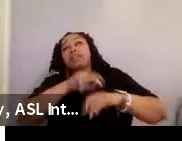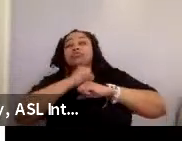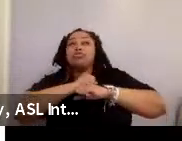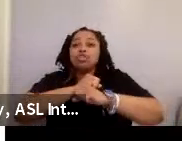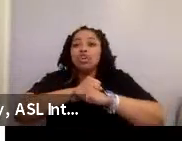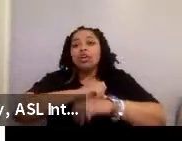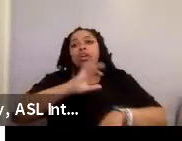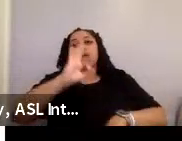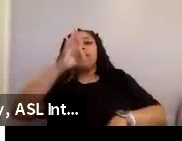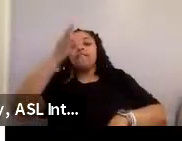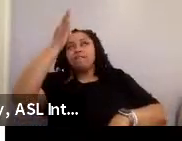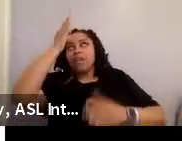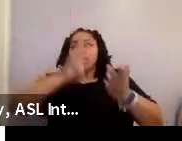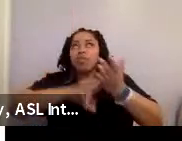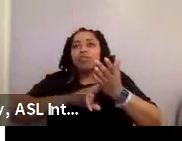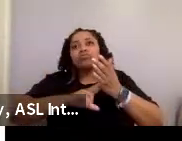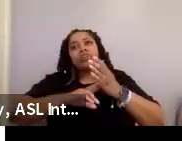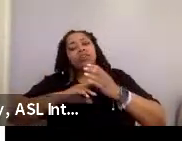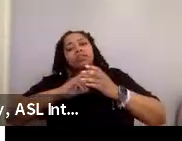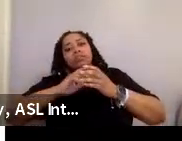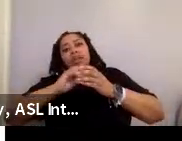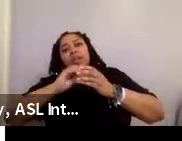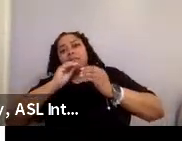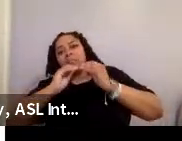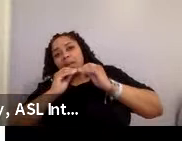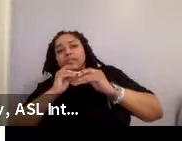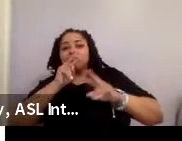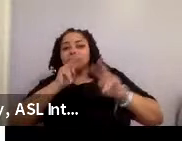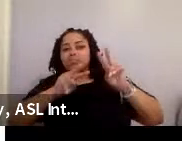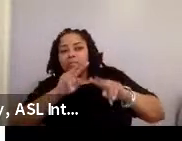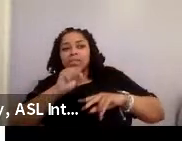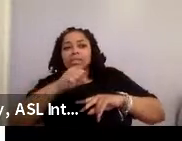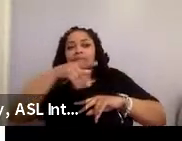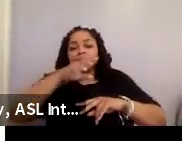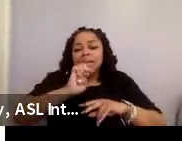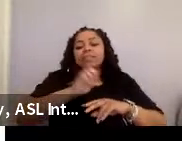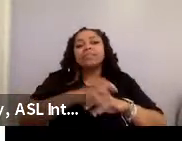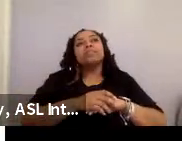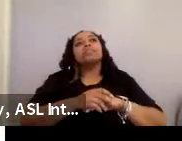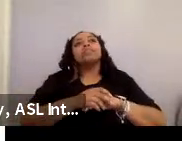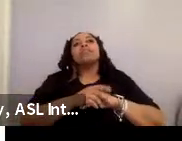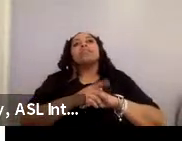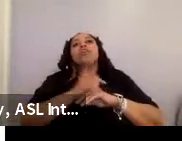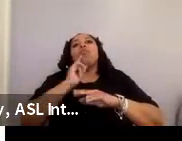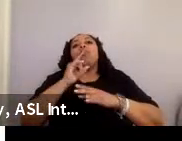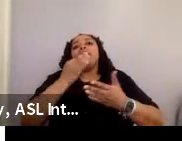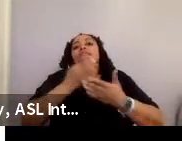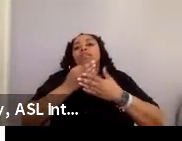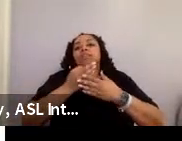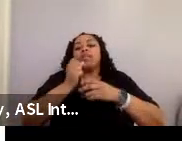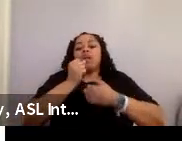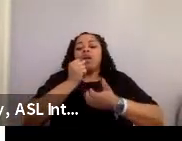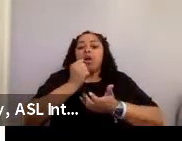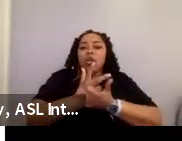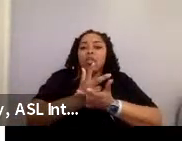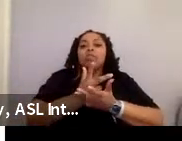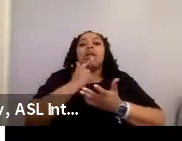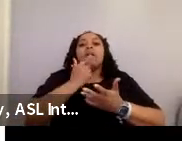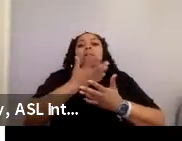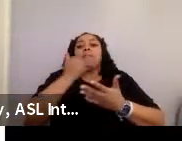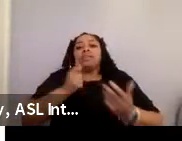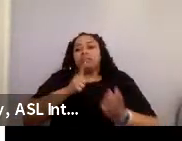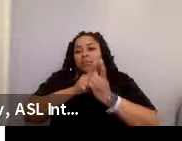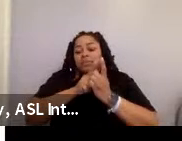contracts, maintenance or monitoring spaces, undue burden, or fundamental alteration, and best meets.